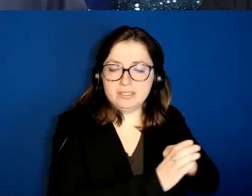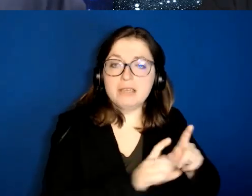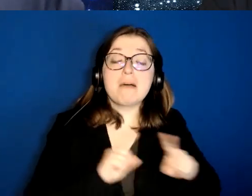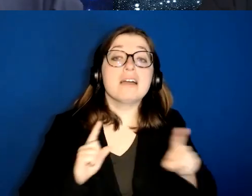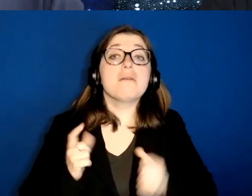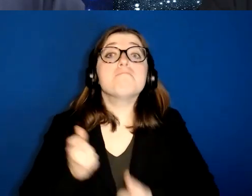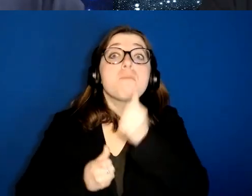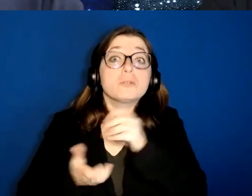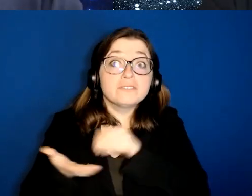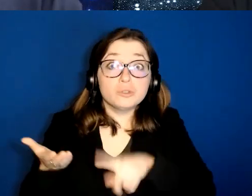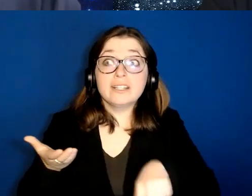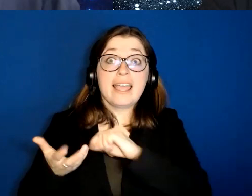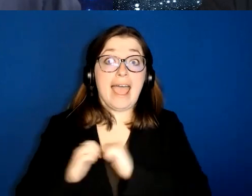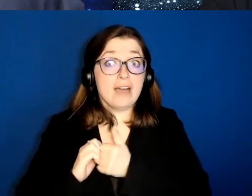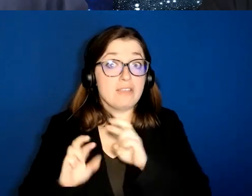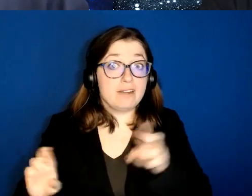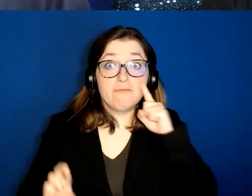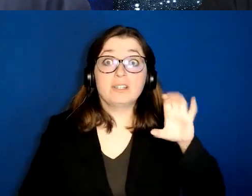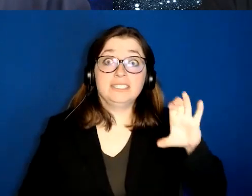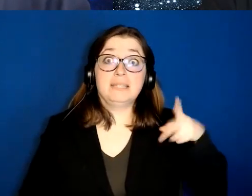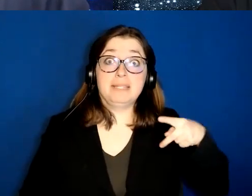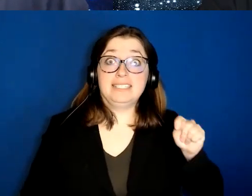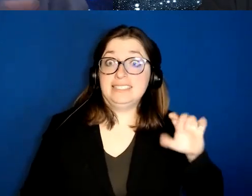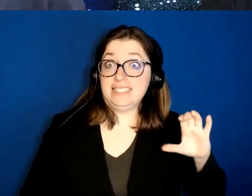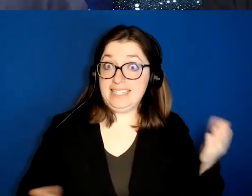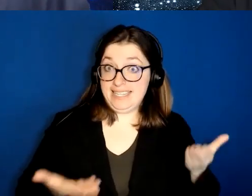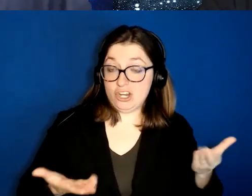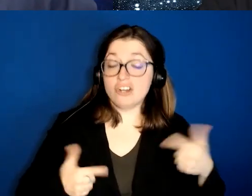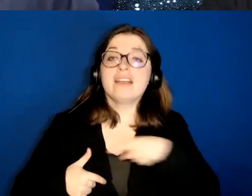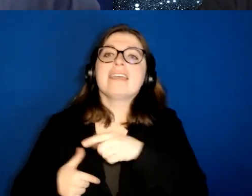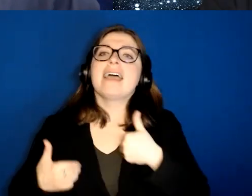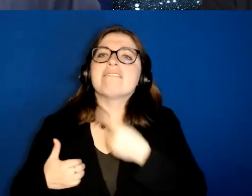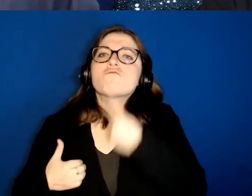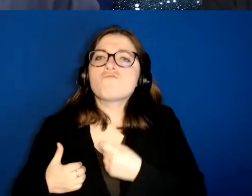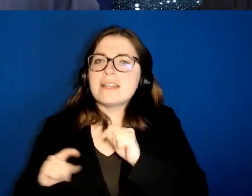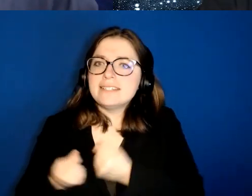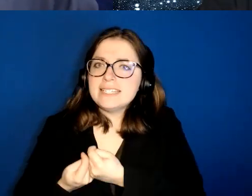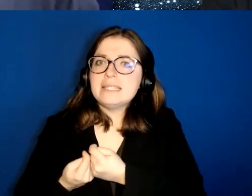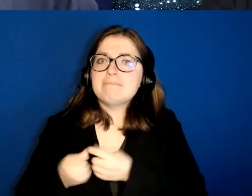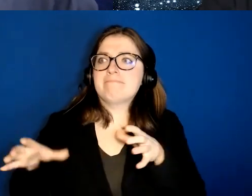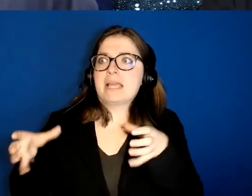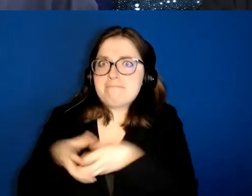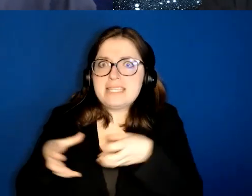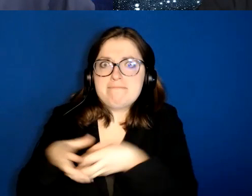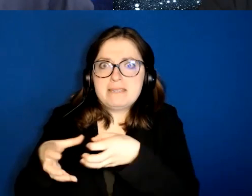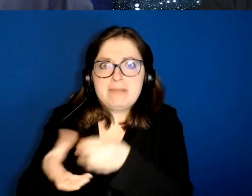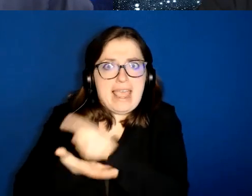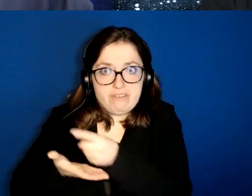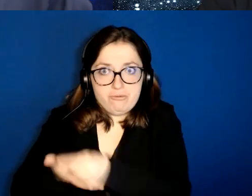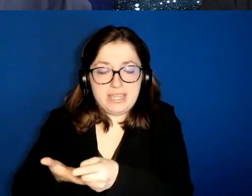for CPTC here is they have a cyber range that they have their red team meet every week or more.